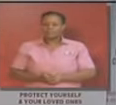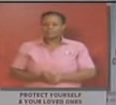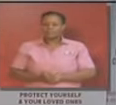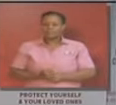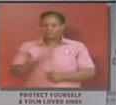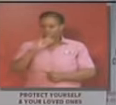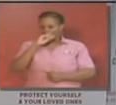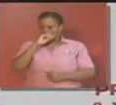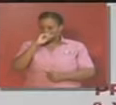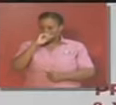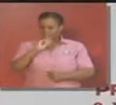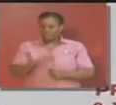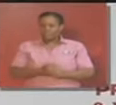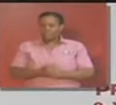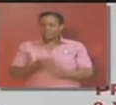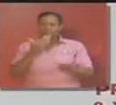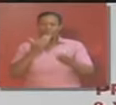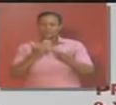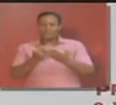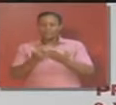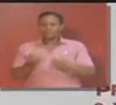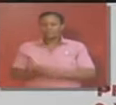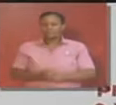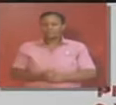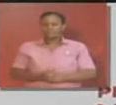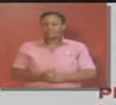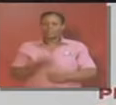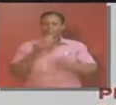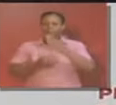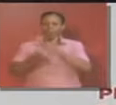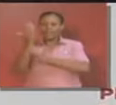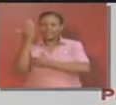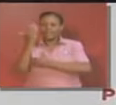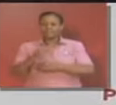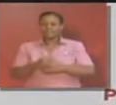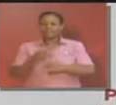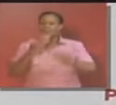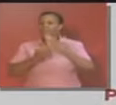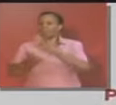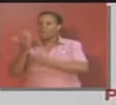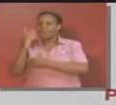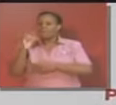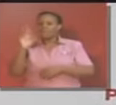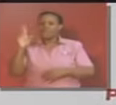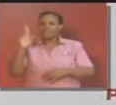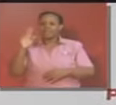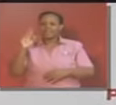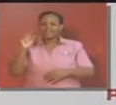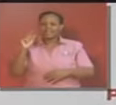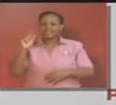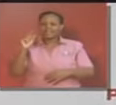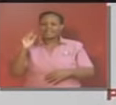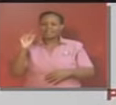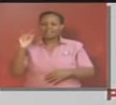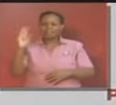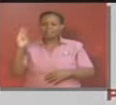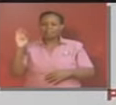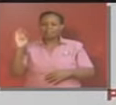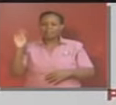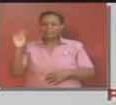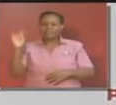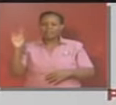Thank you, Ms. Alcantara. Good morning to Dr. St. Bernard. Good morning to members of the media, members of the viewing and listening